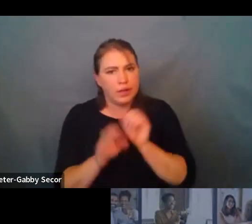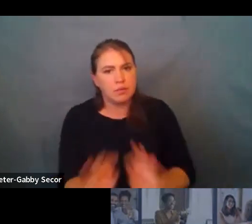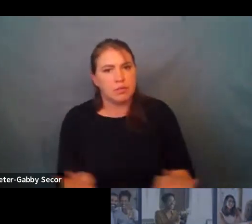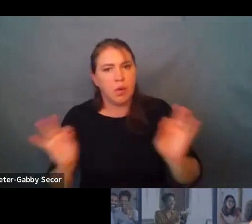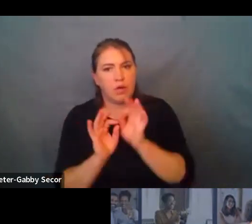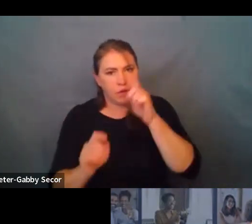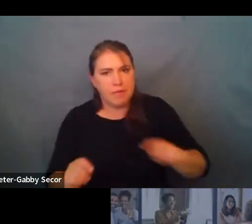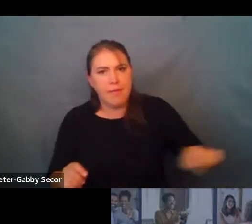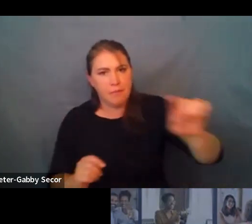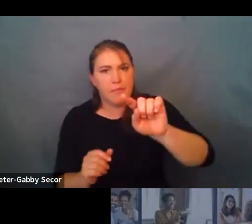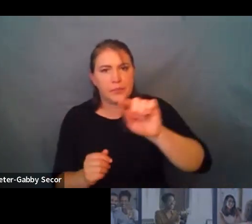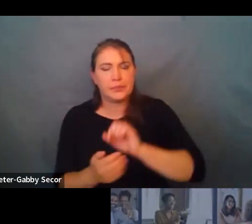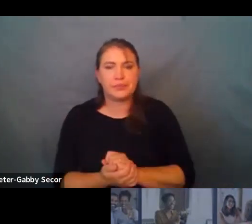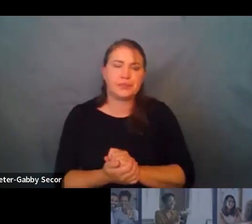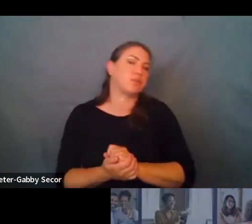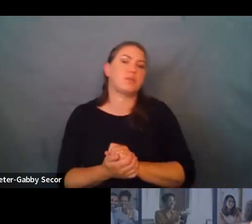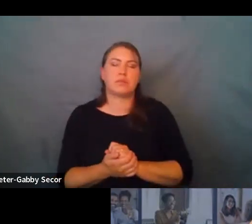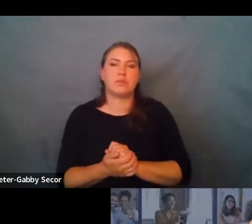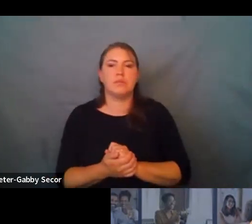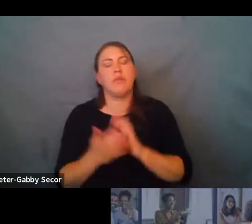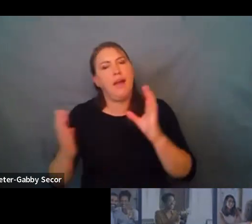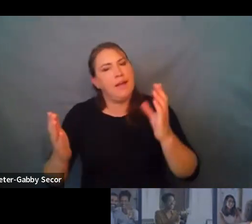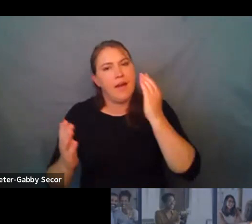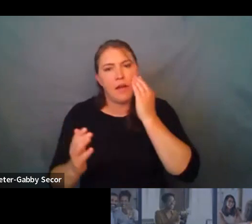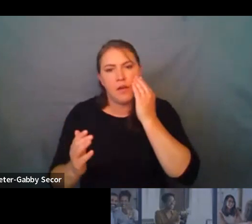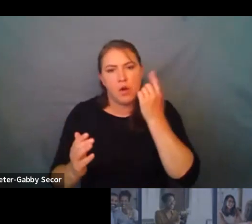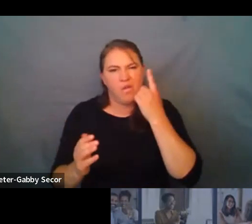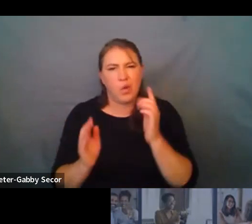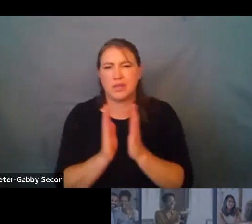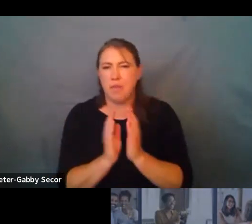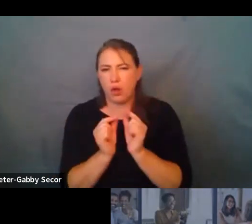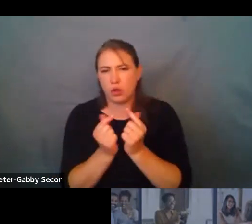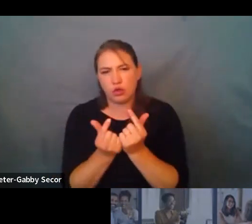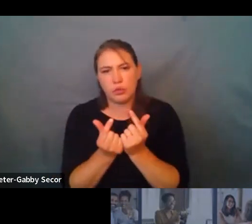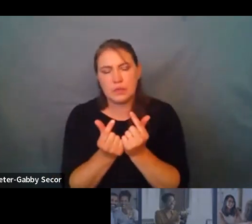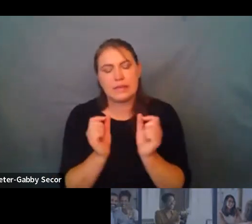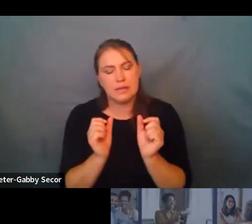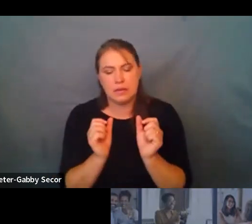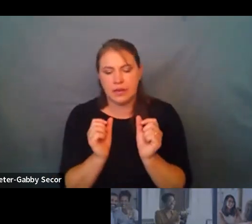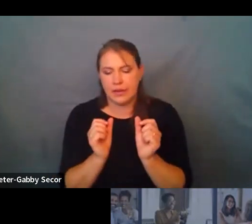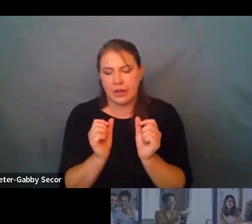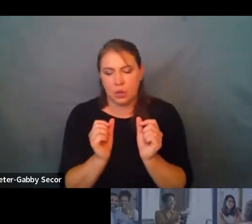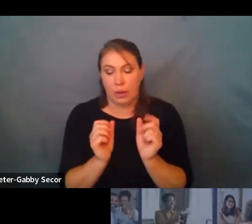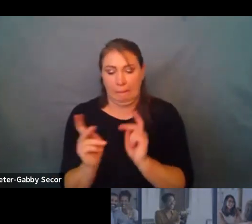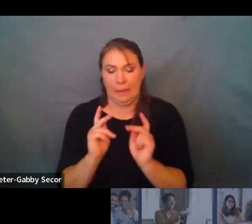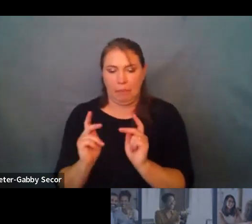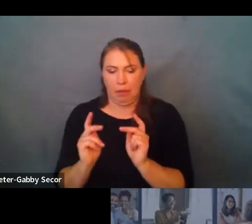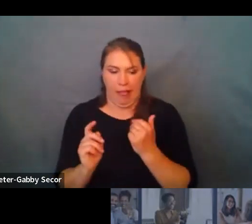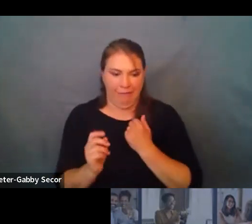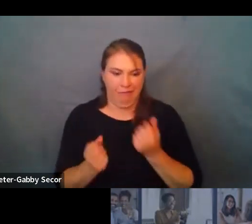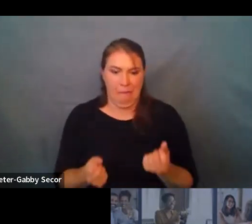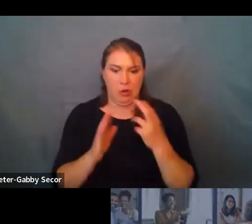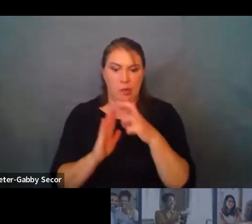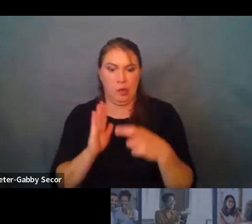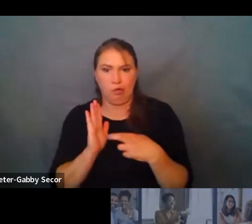agencies to focus on, and this can be hard, I know, especially for smaller groups where the people are wearing multiple hats in one